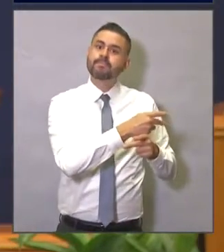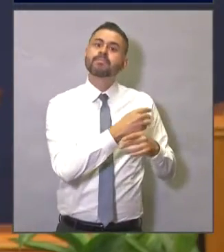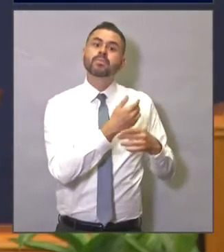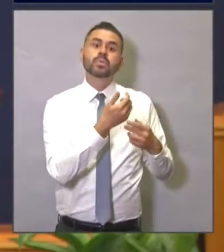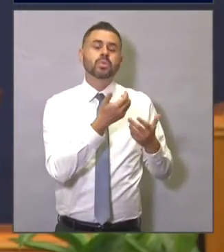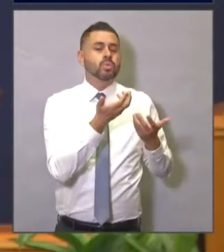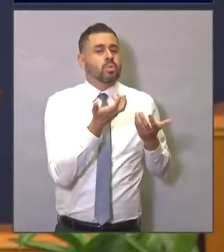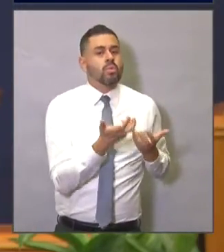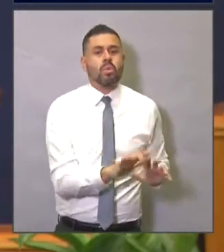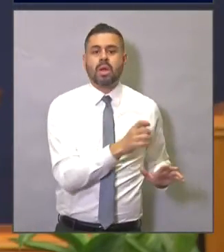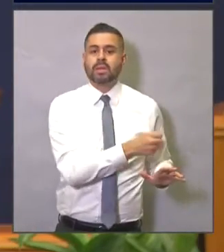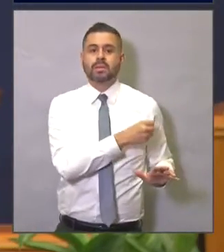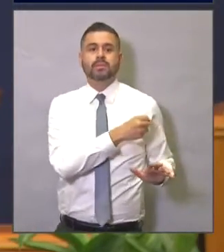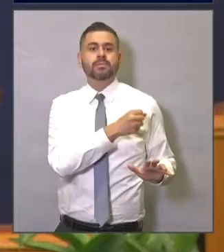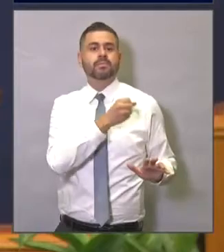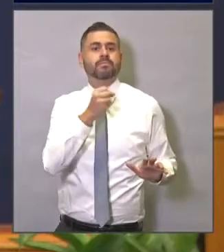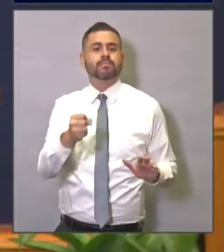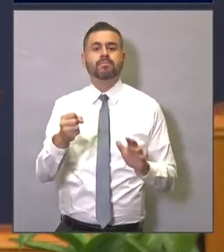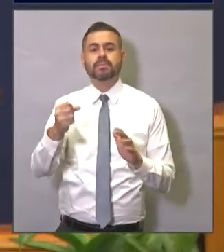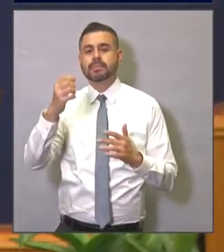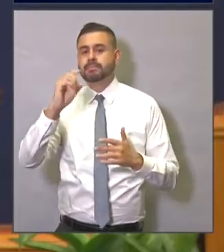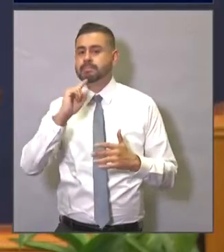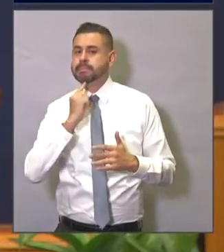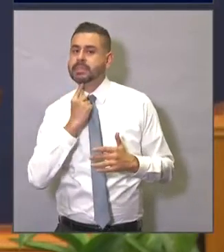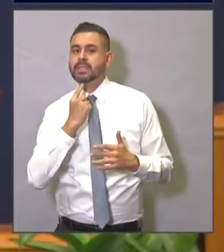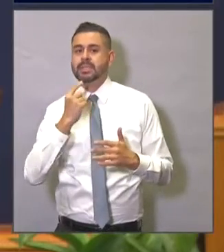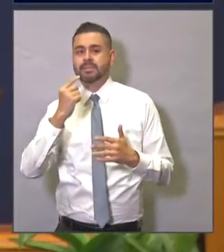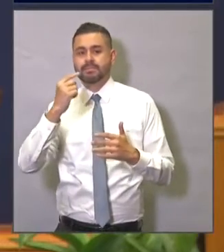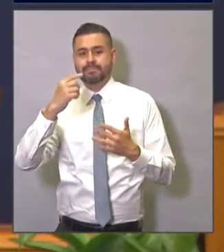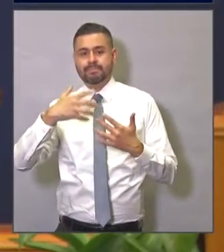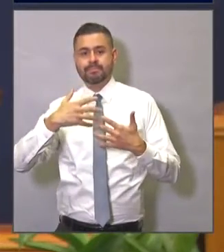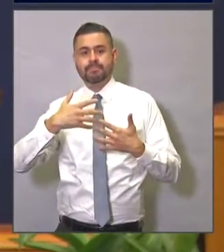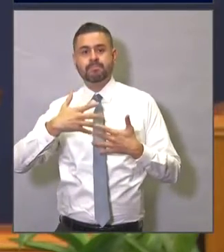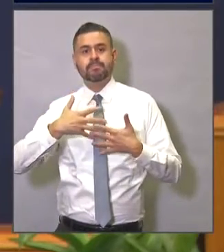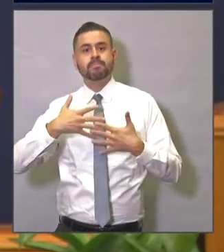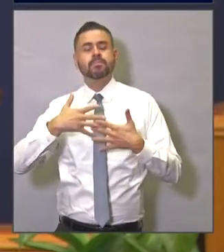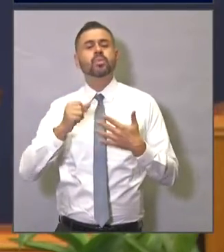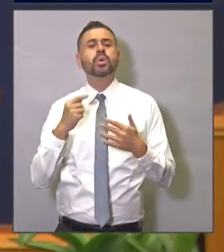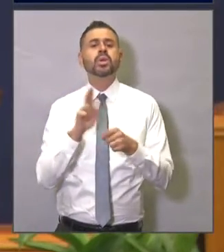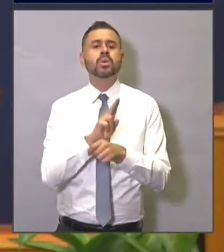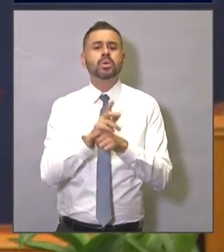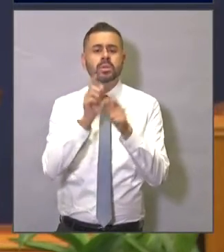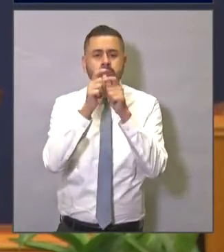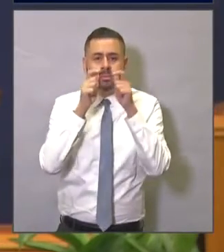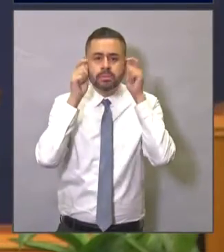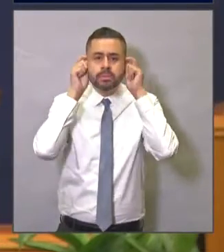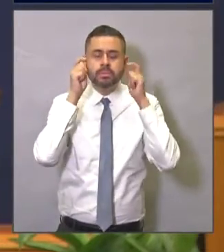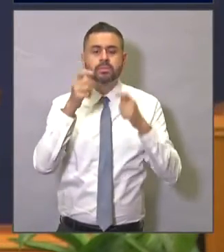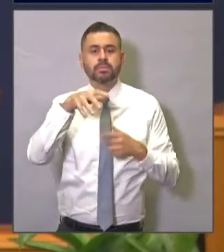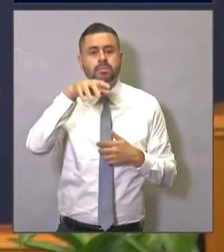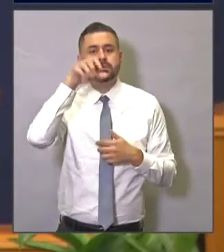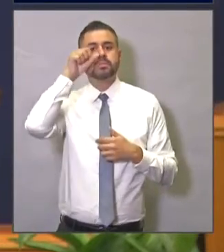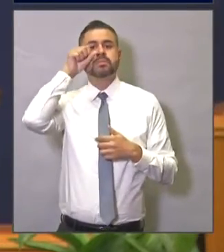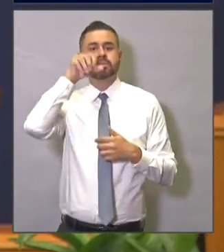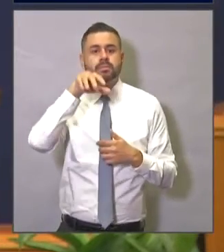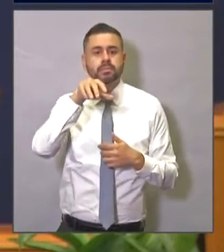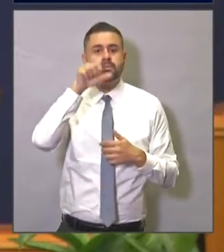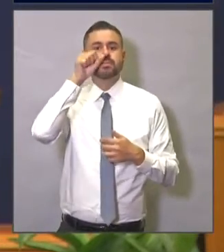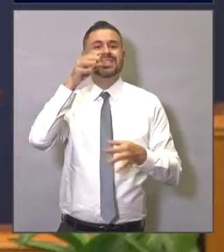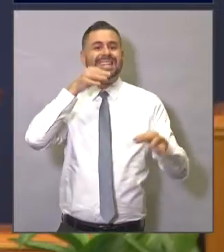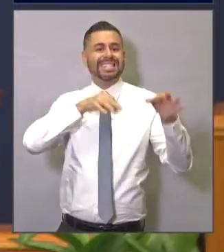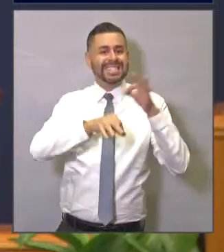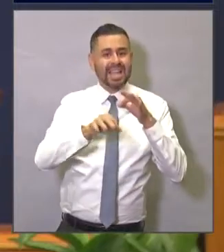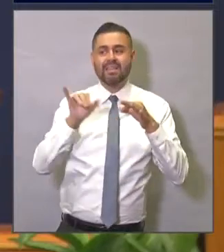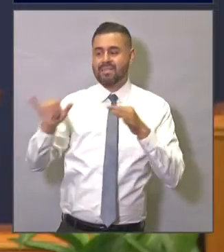avoid putting patients on a ventilator, rather utilizing high-flow nasal oxygen or high-flow oxygen mechanisms rather than having to resort